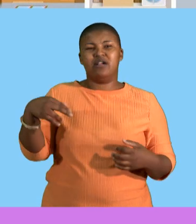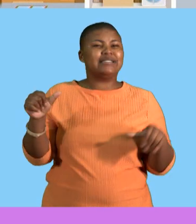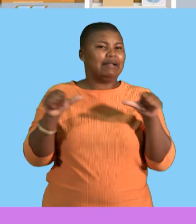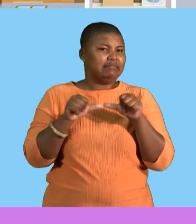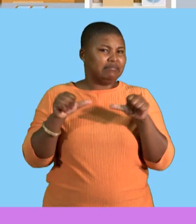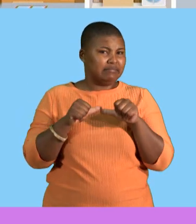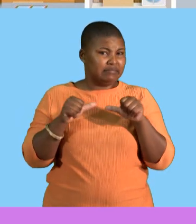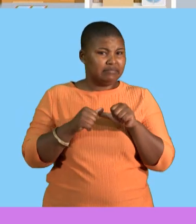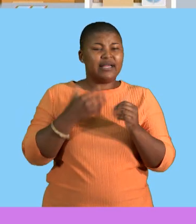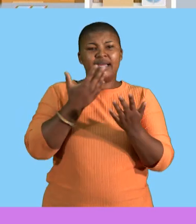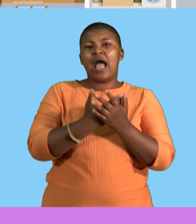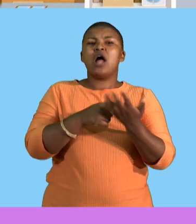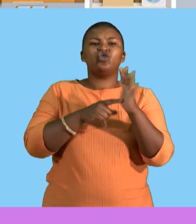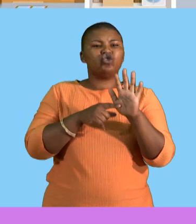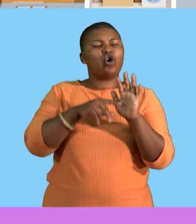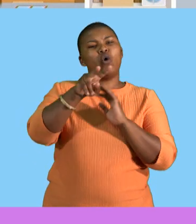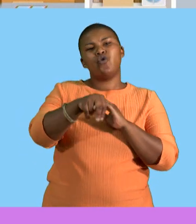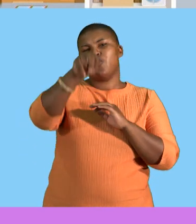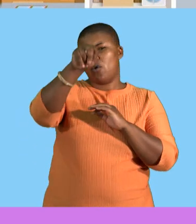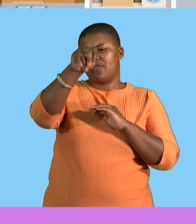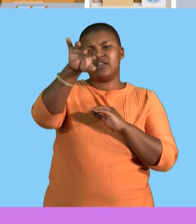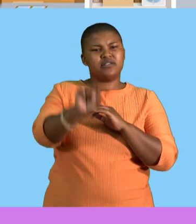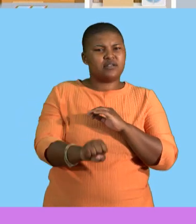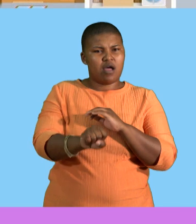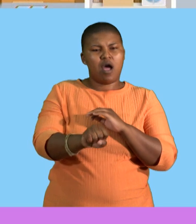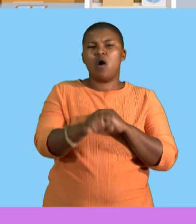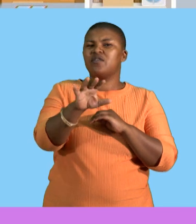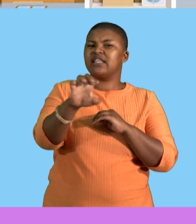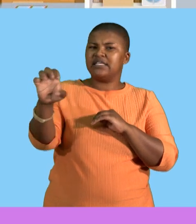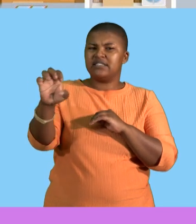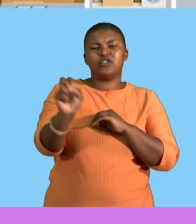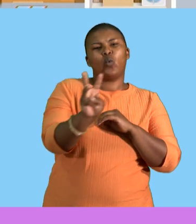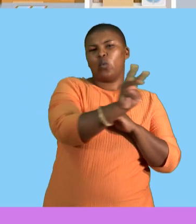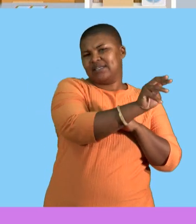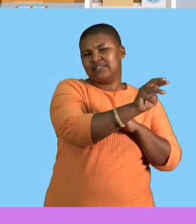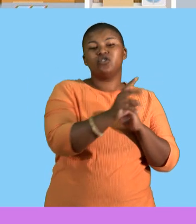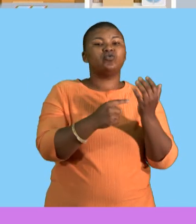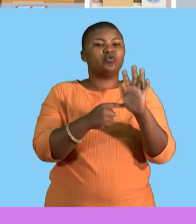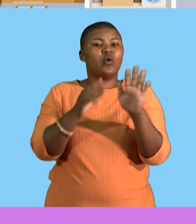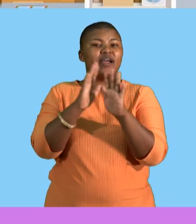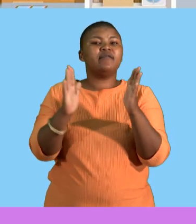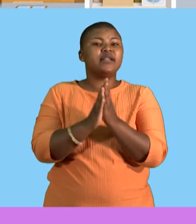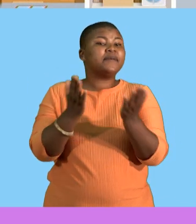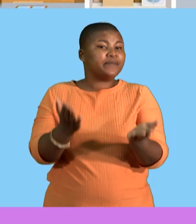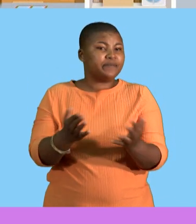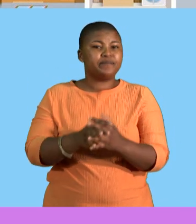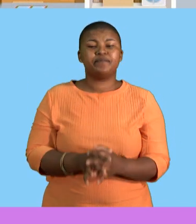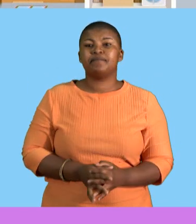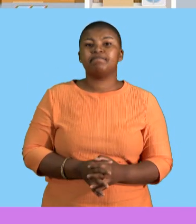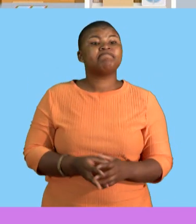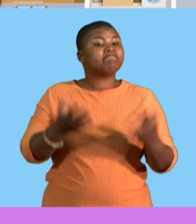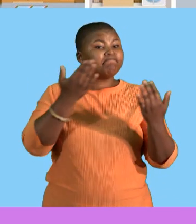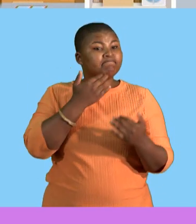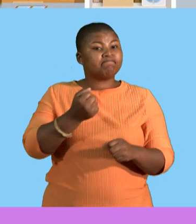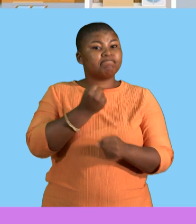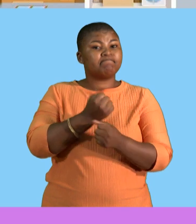compass direction indicators such as north, east, south and west. Please remember, when you work